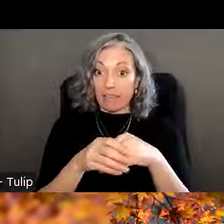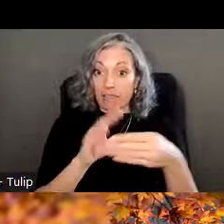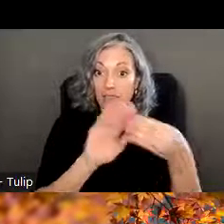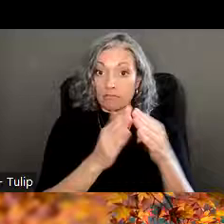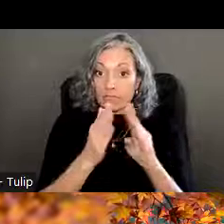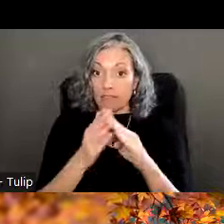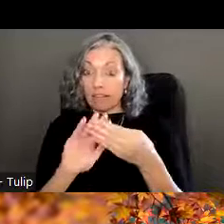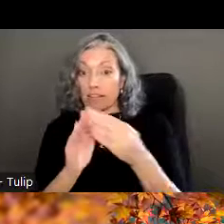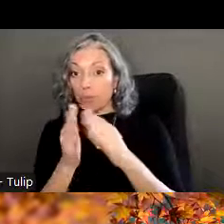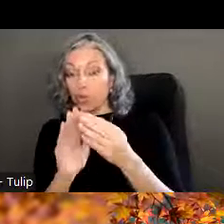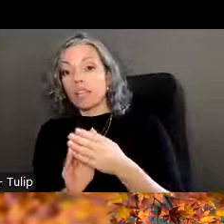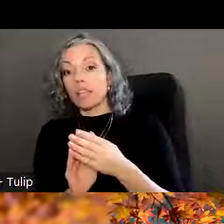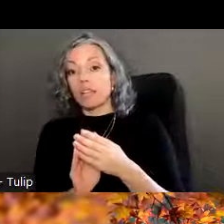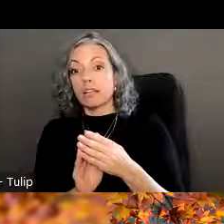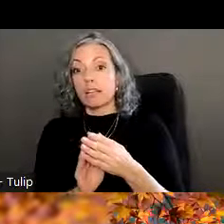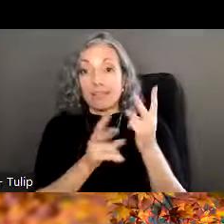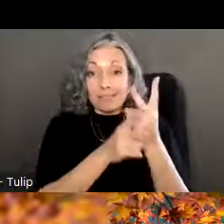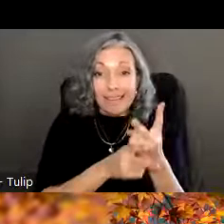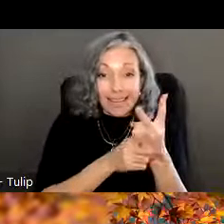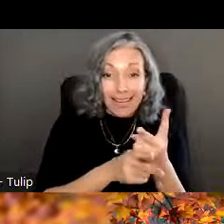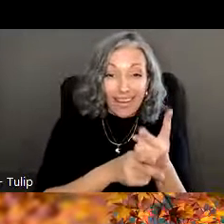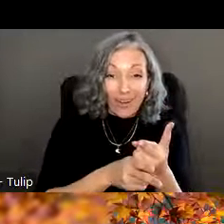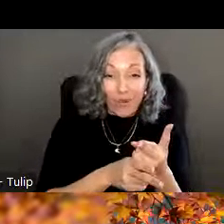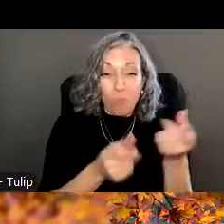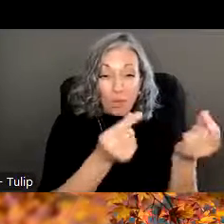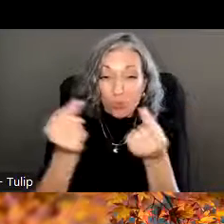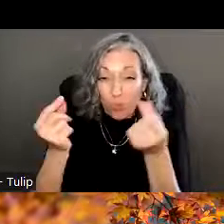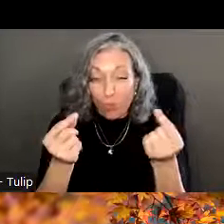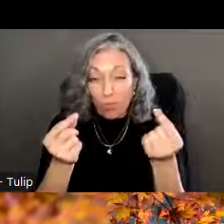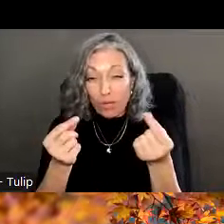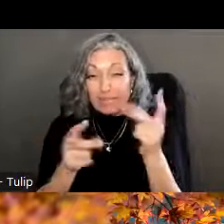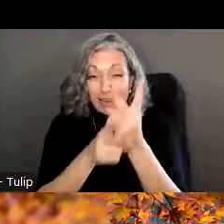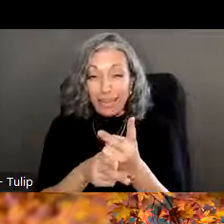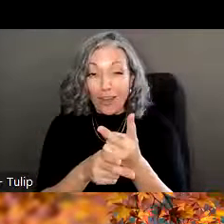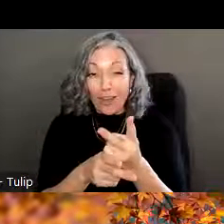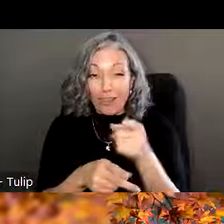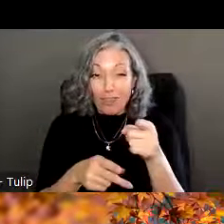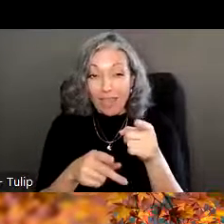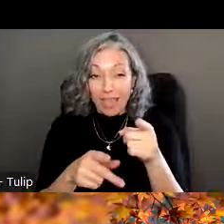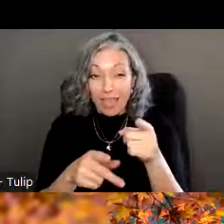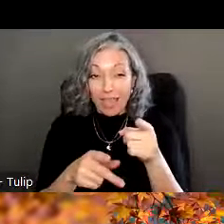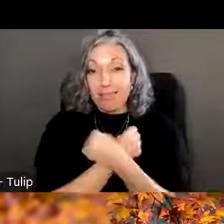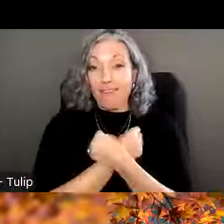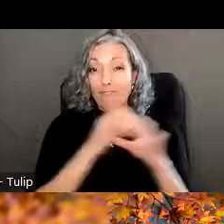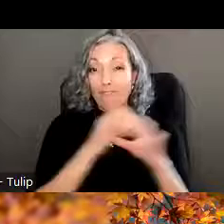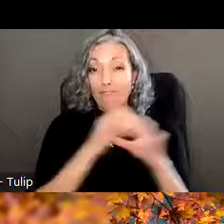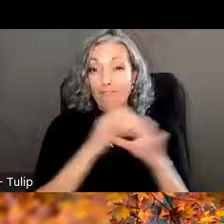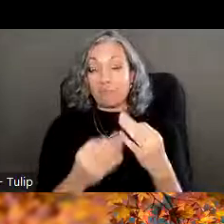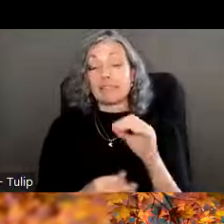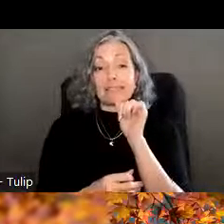in the community amongst our caregivers and what they're going through in terms of caring for our loved ones who are suffering from